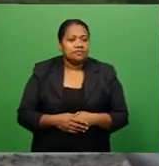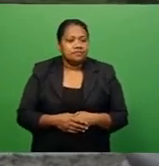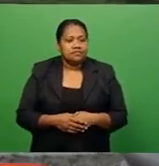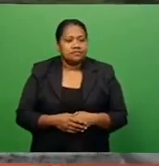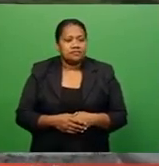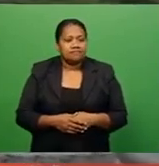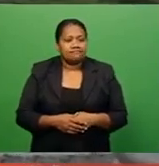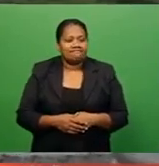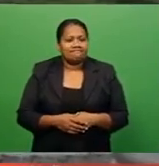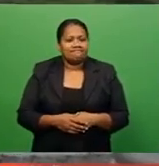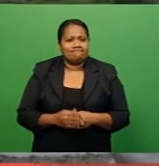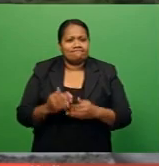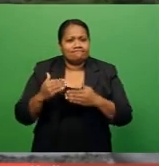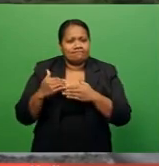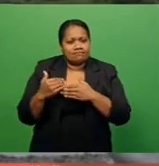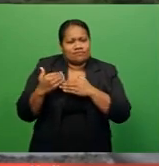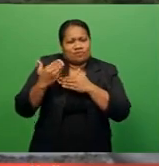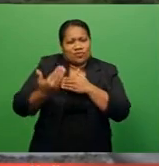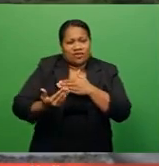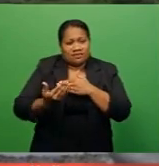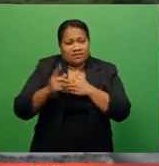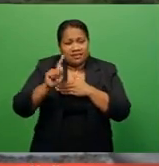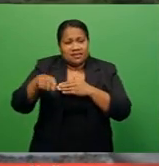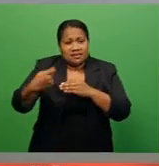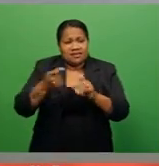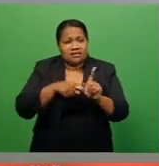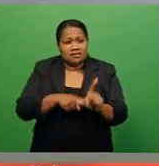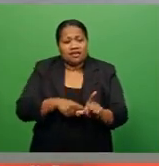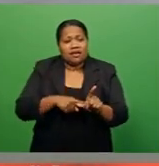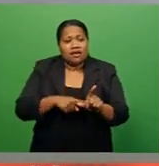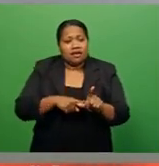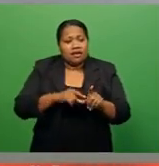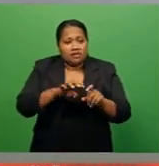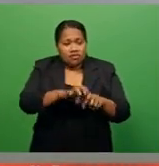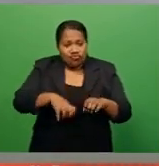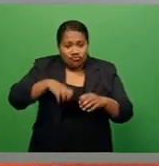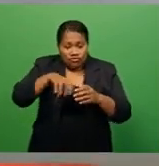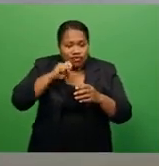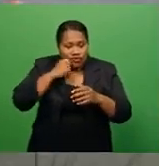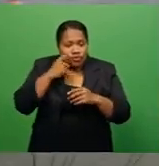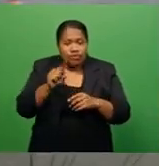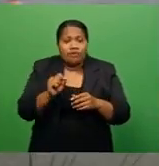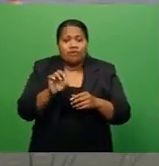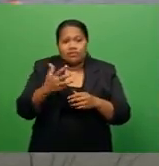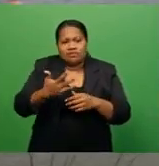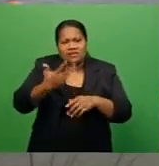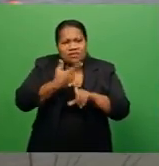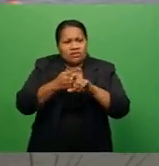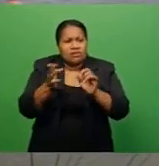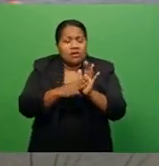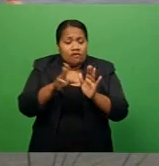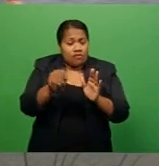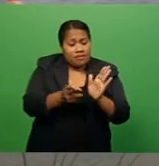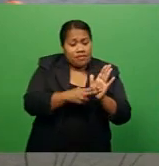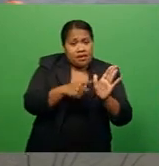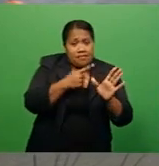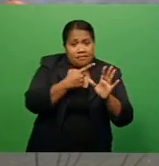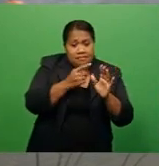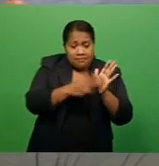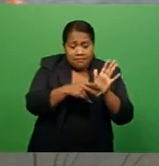Over the next year, dredging will run for 9 kilometers, beginning from where the Namaka and Nadi Rivers merge.